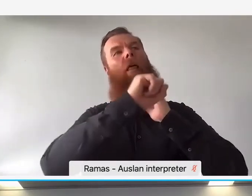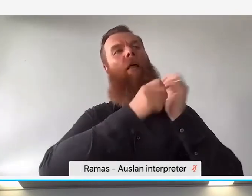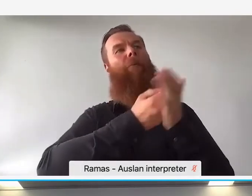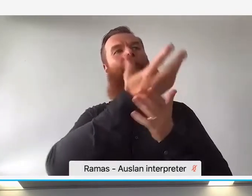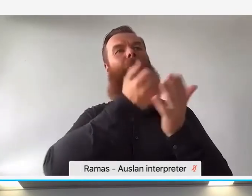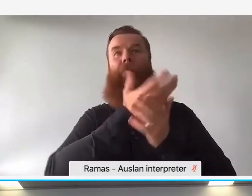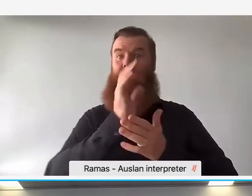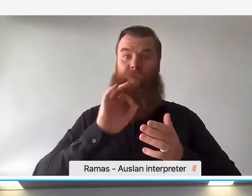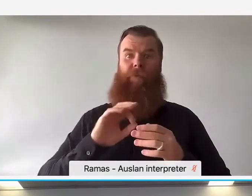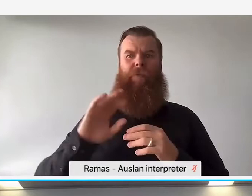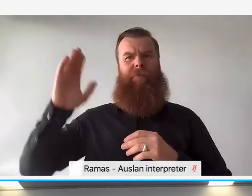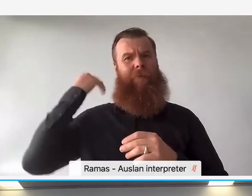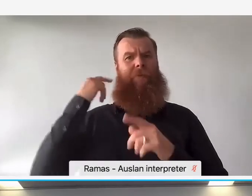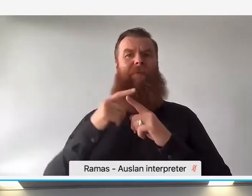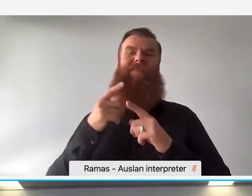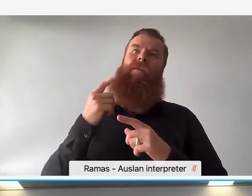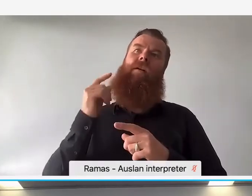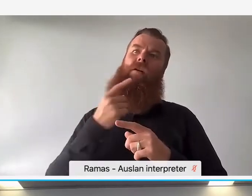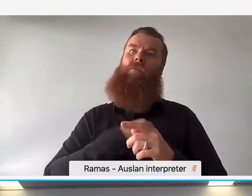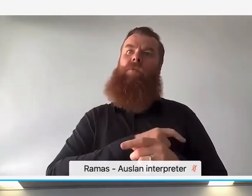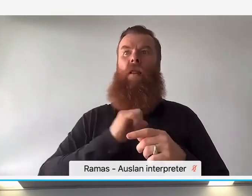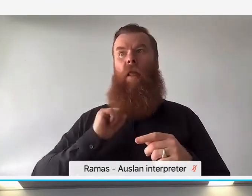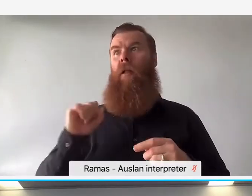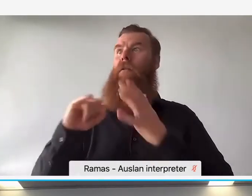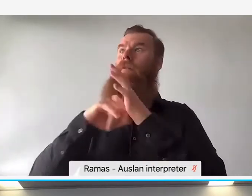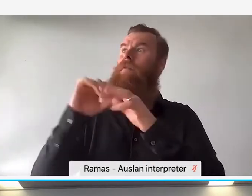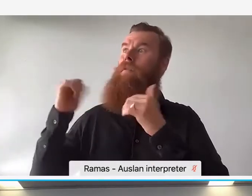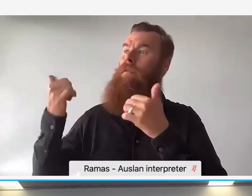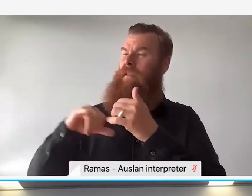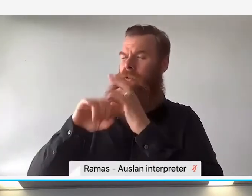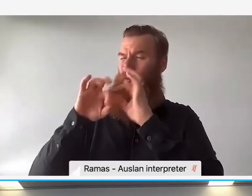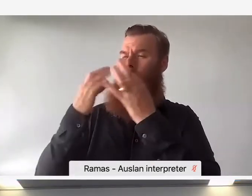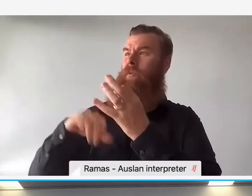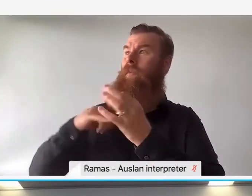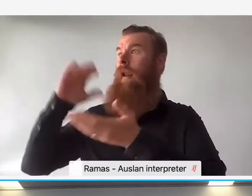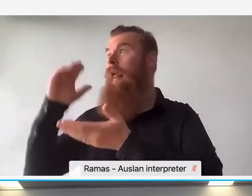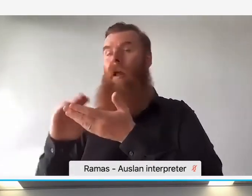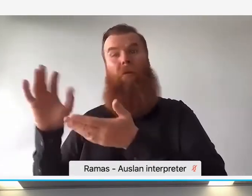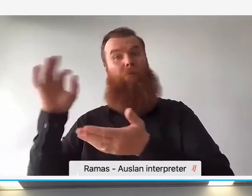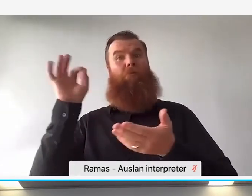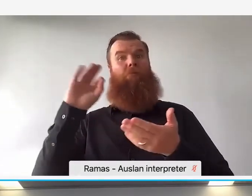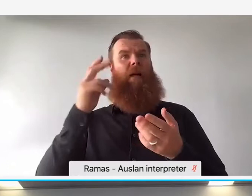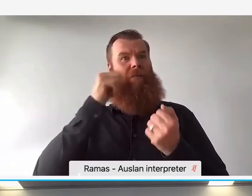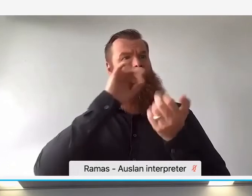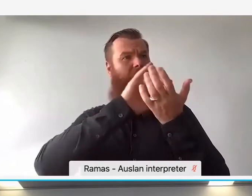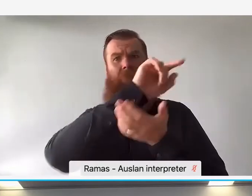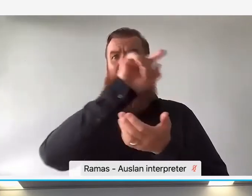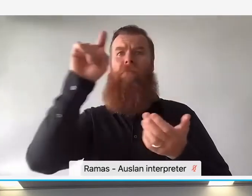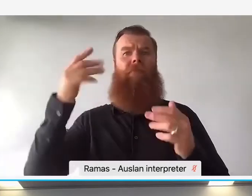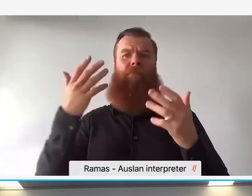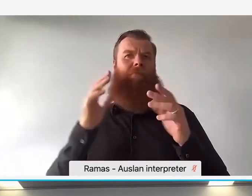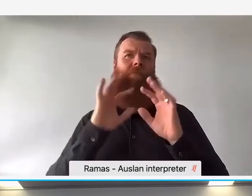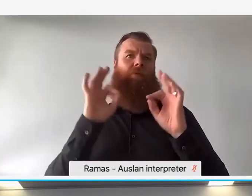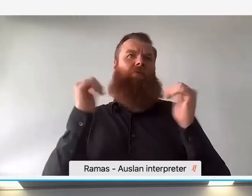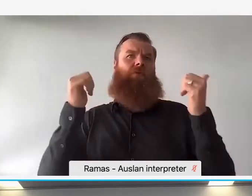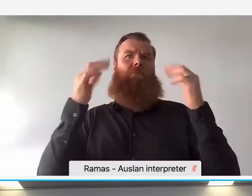been dramatically reduced, and at some sites, the use of agency staff has completely stopped. Most recruitment